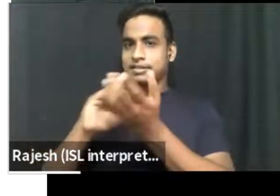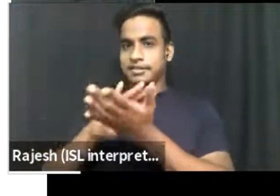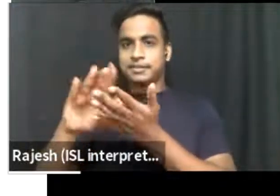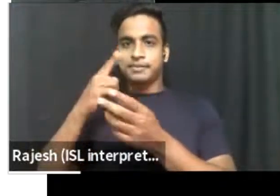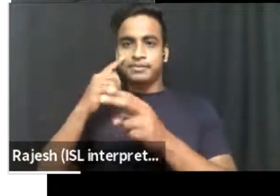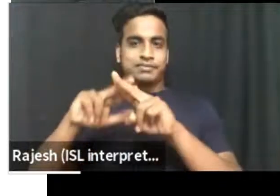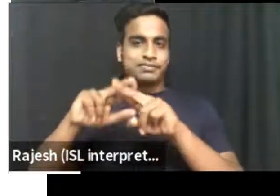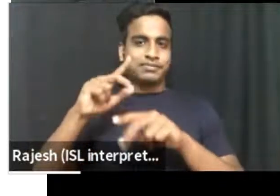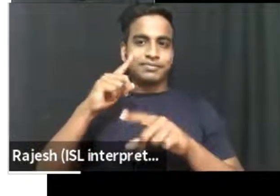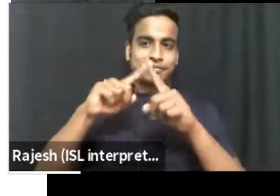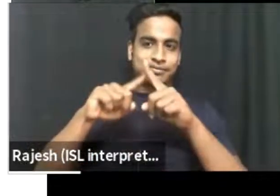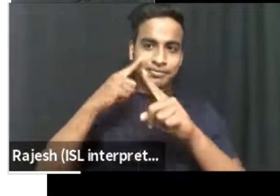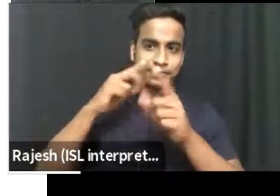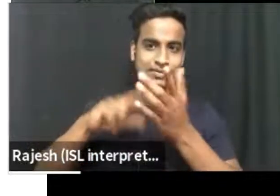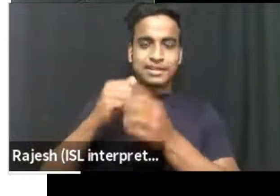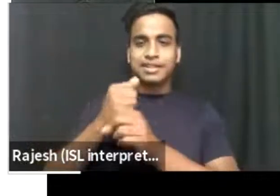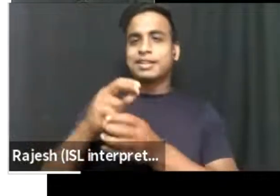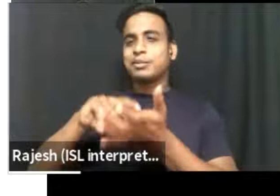prominently,